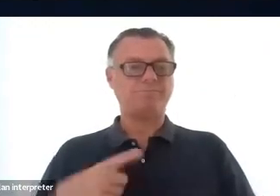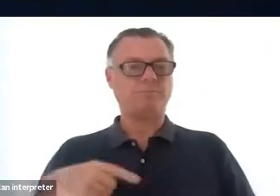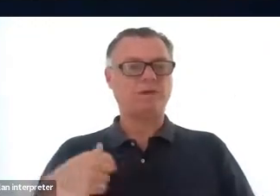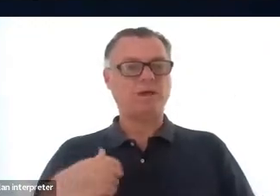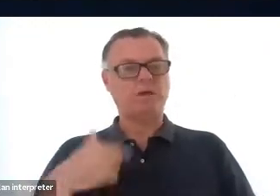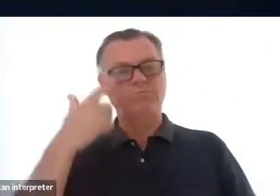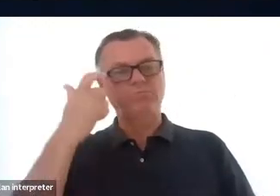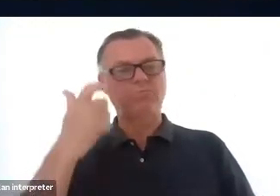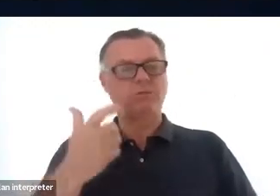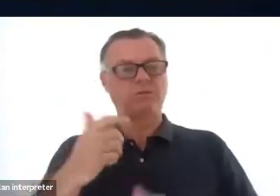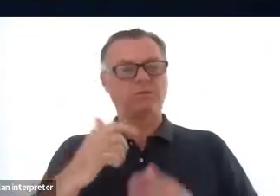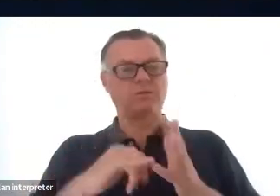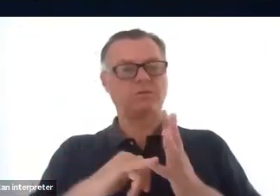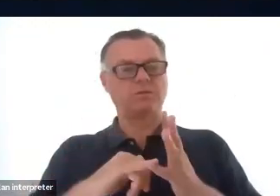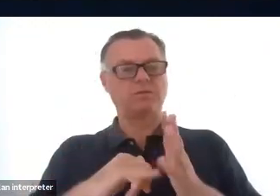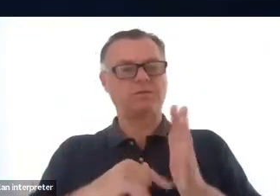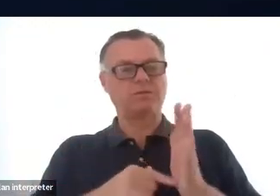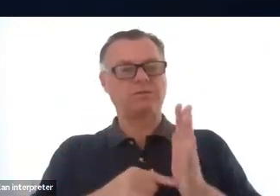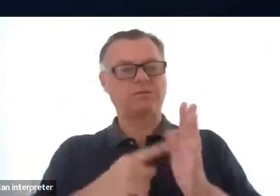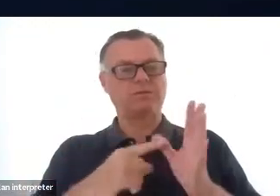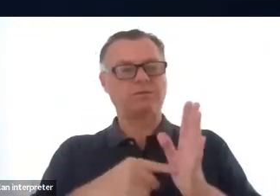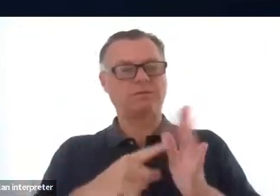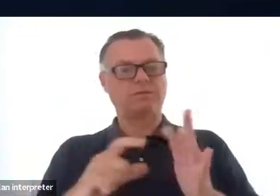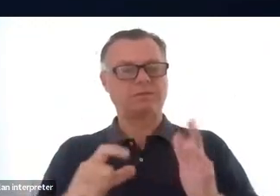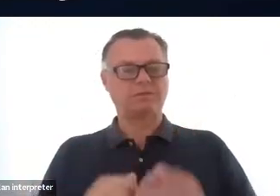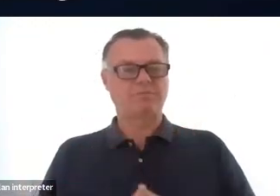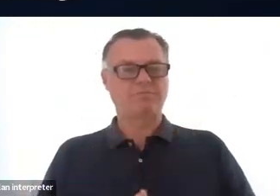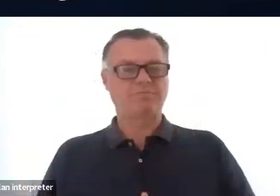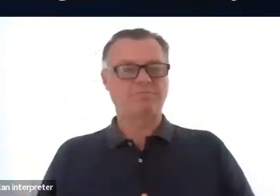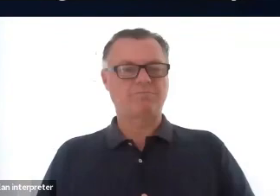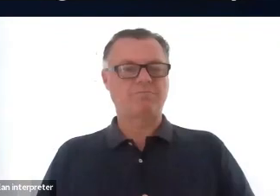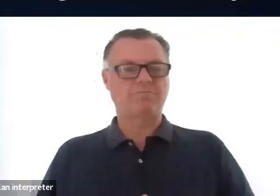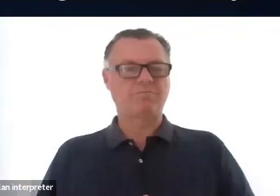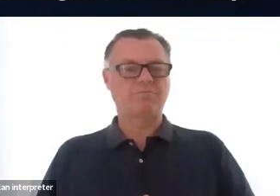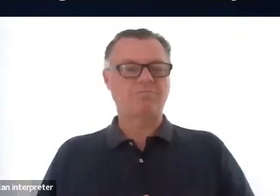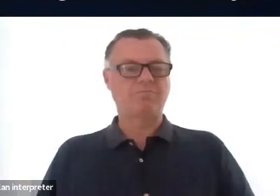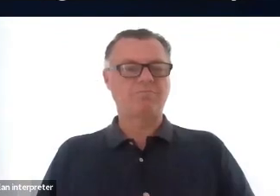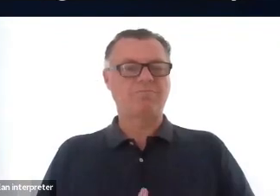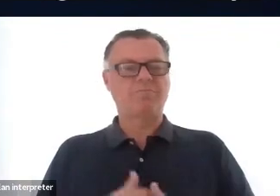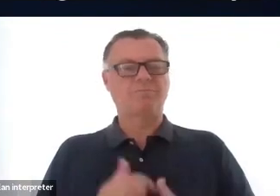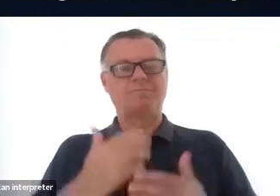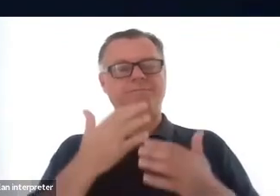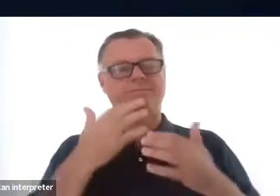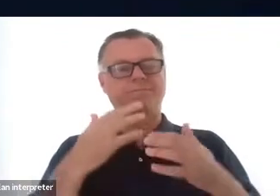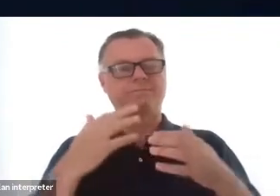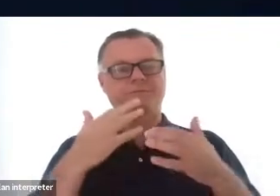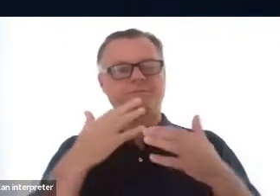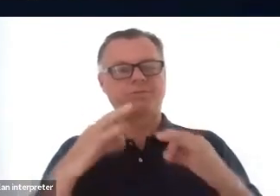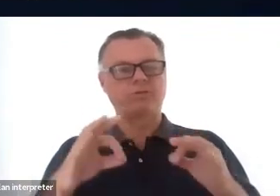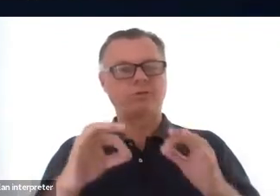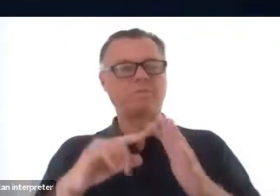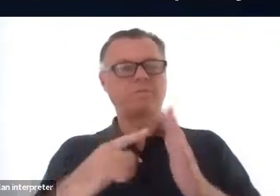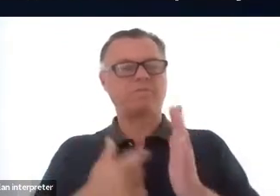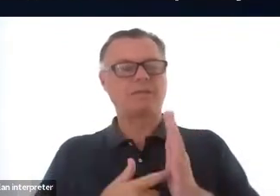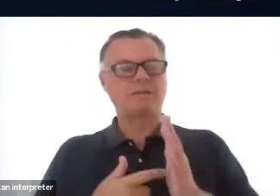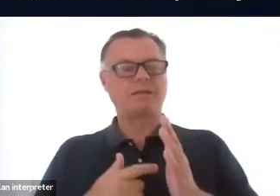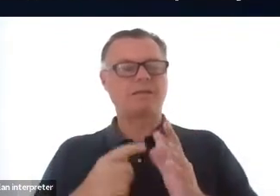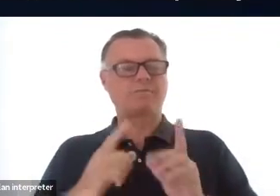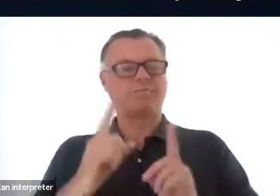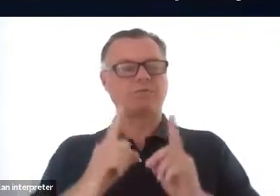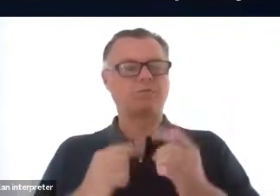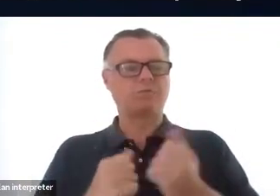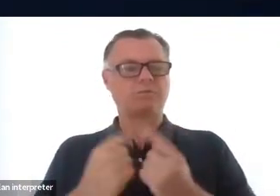The Static, a free peer mentoring community built by people with cerebral